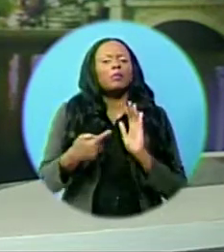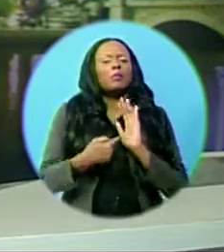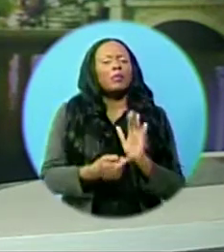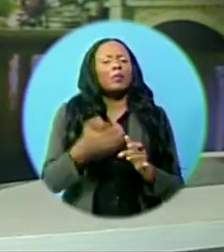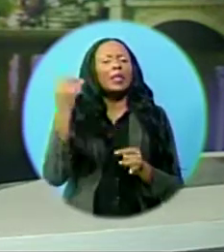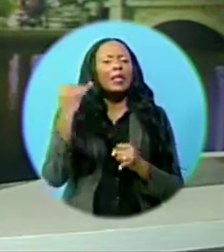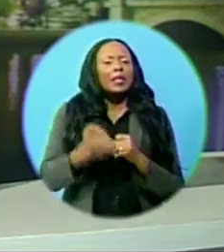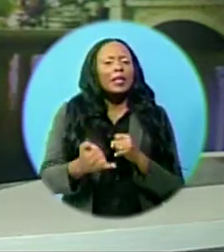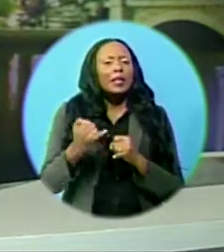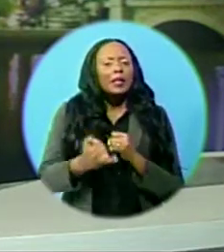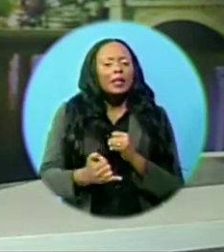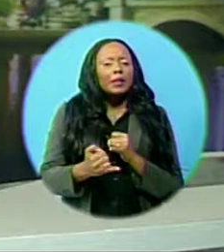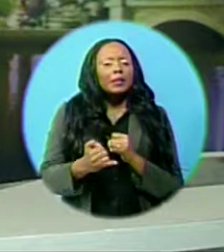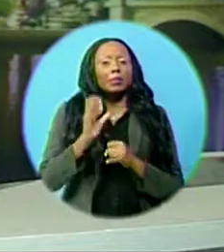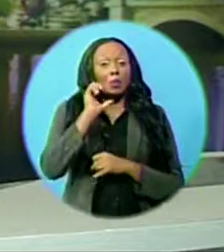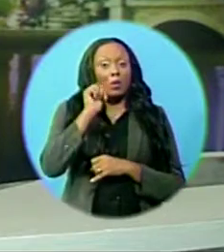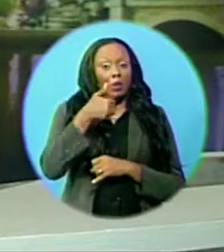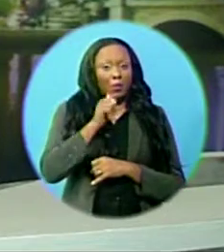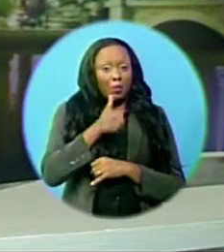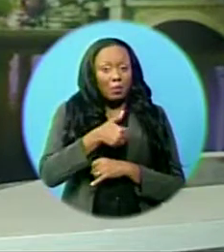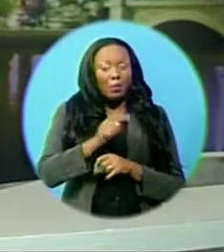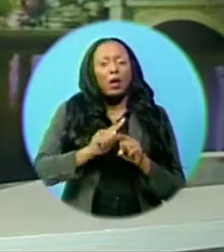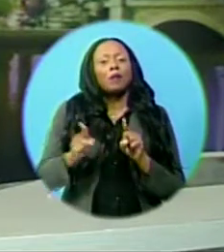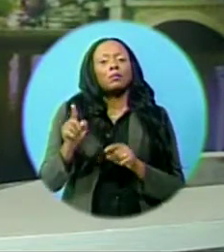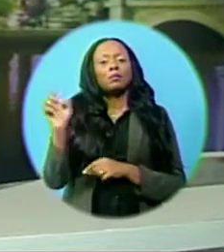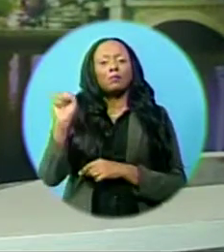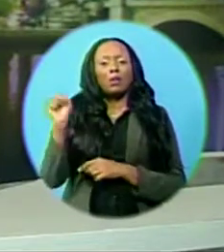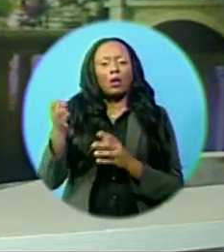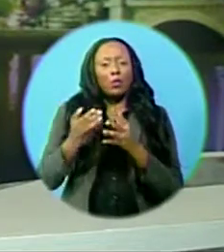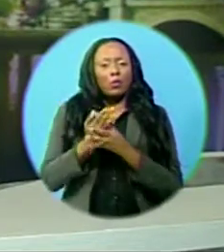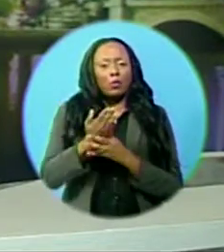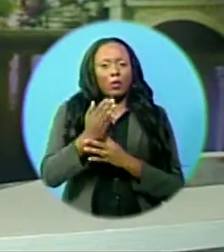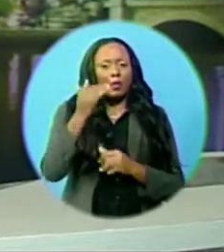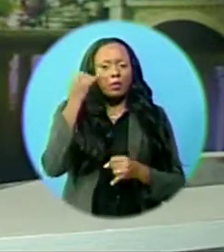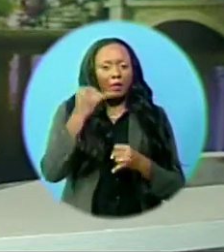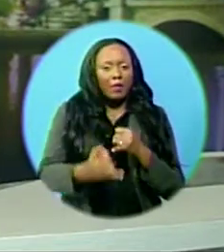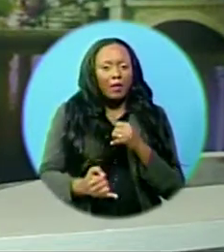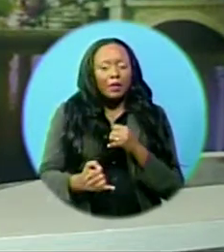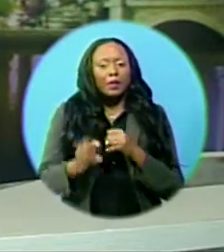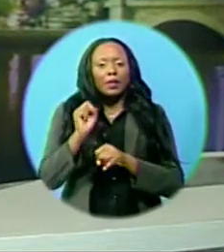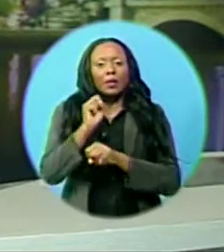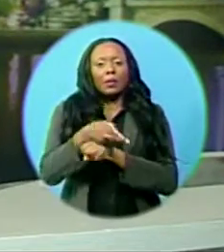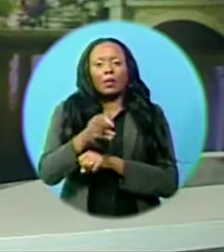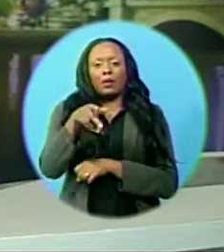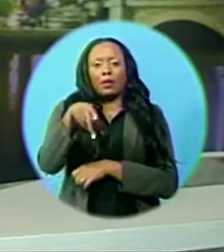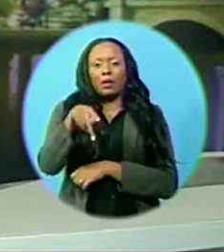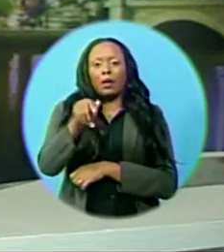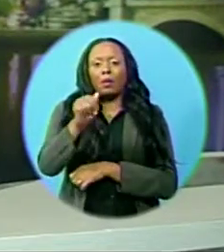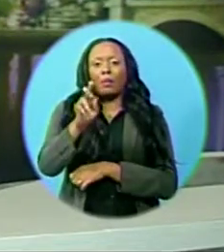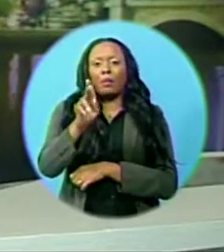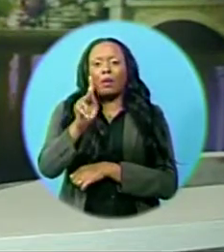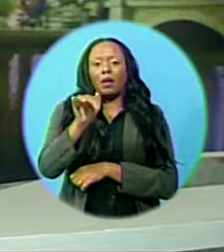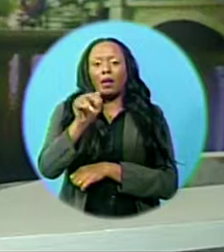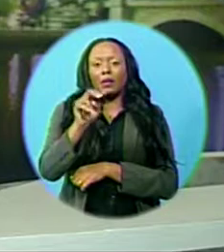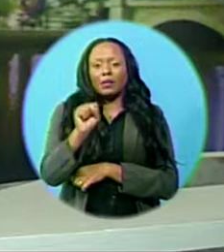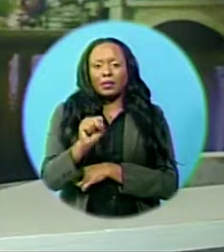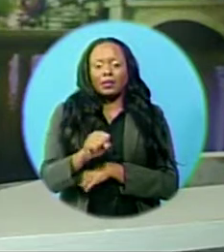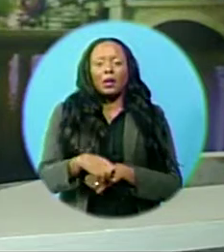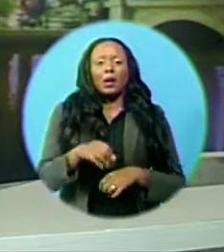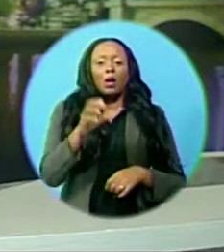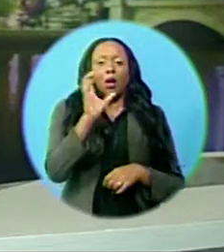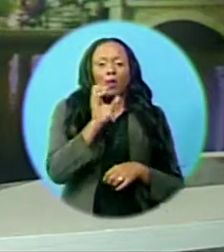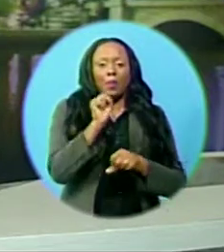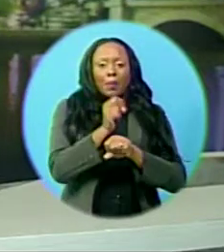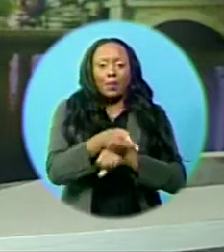report on that final tomorrow. However, Springer got through to this evening's final by edging past Parkinson, while Combermere advanced with an